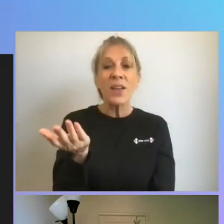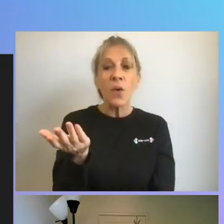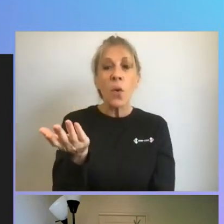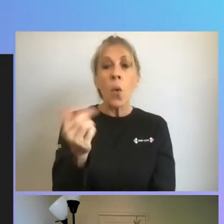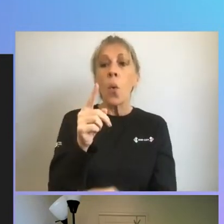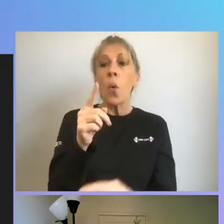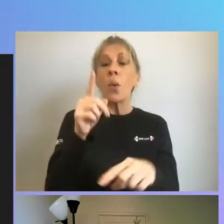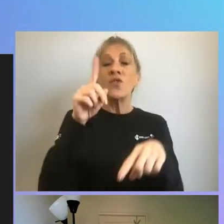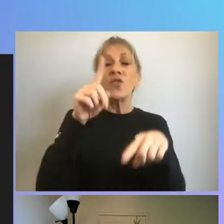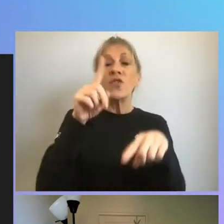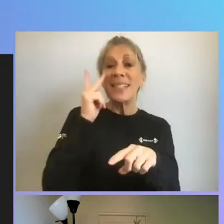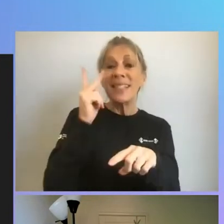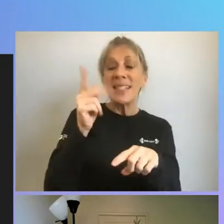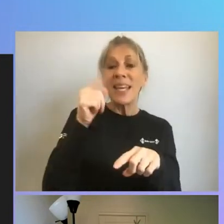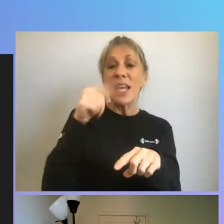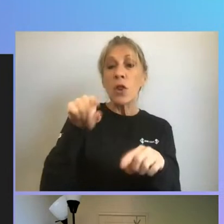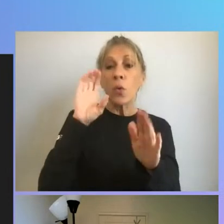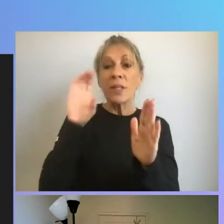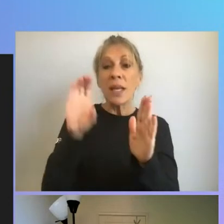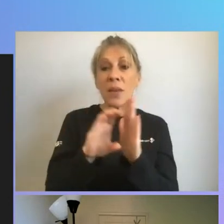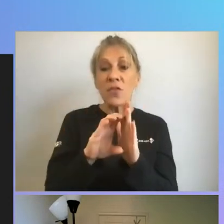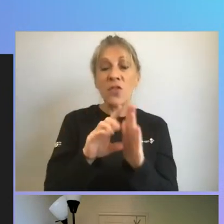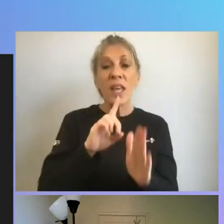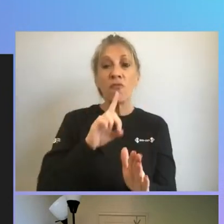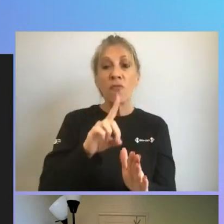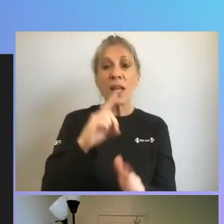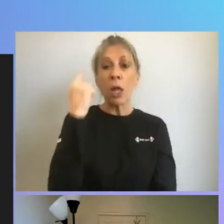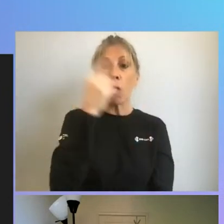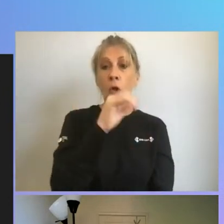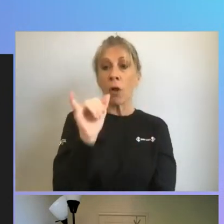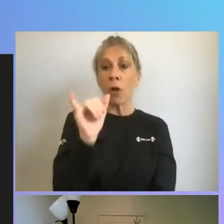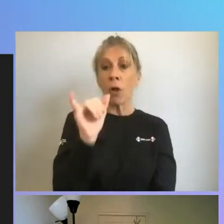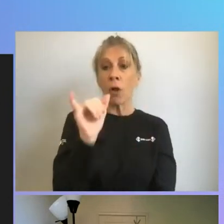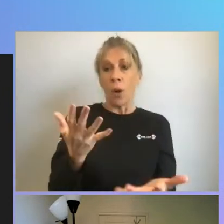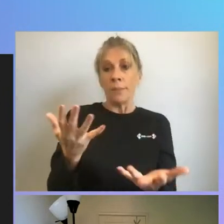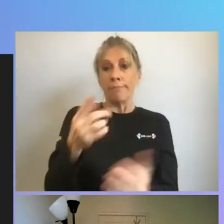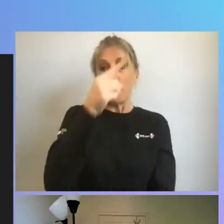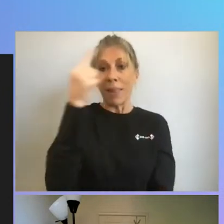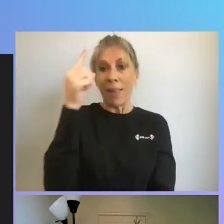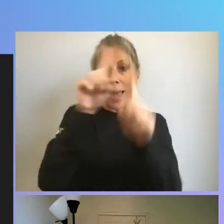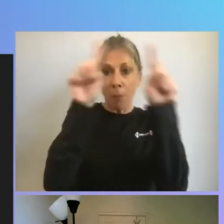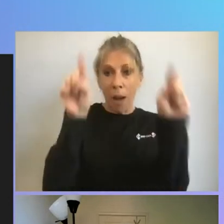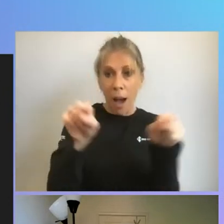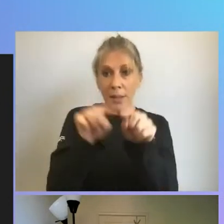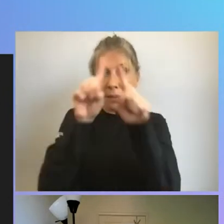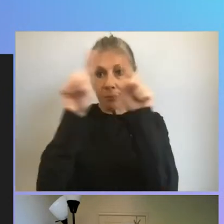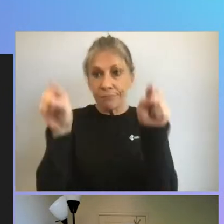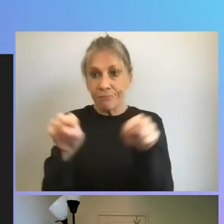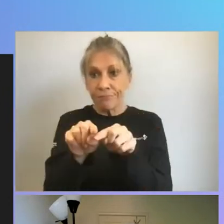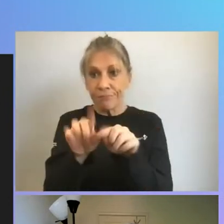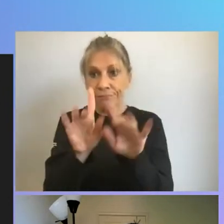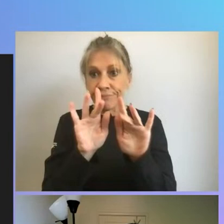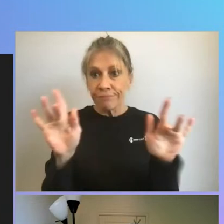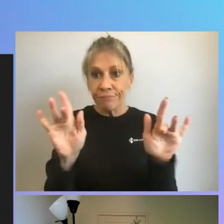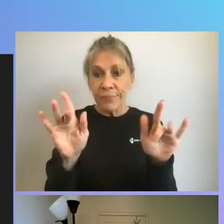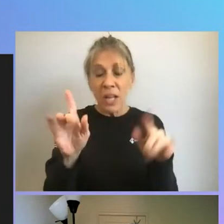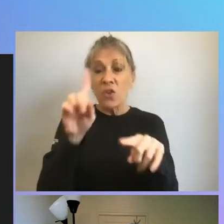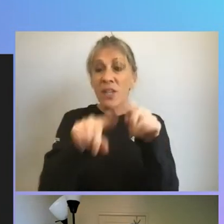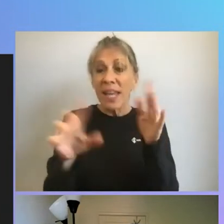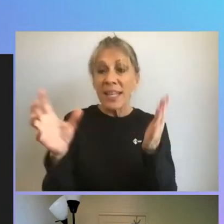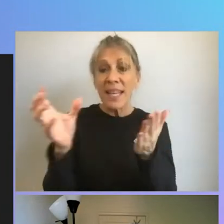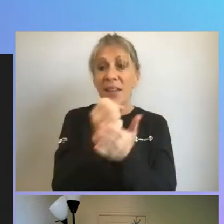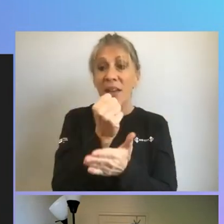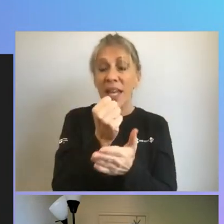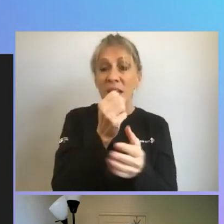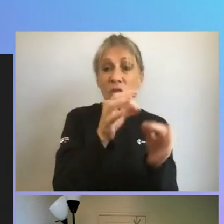can't see these images, they really just look like black boxes, I guess. She can't take advantage of text to image.